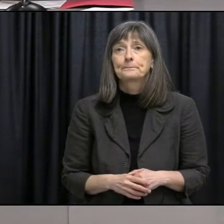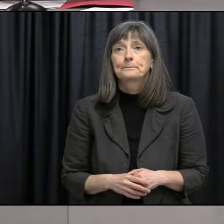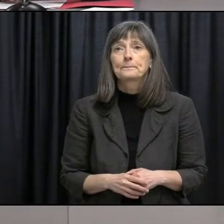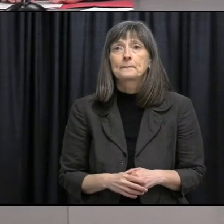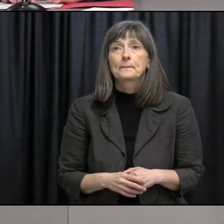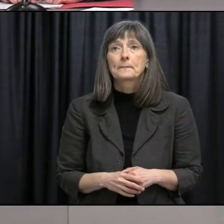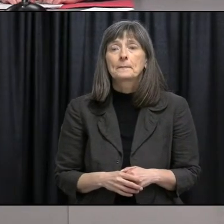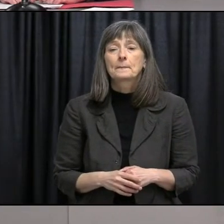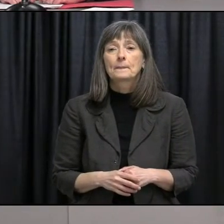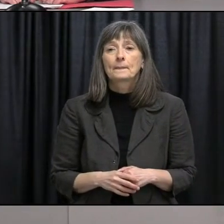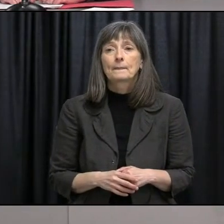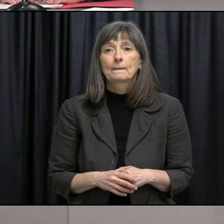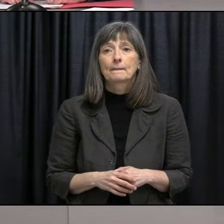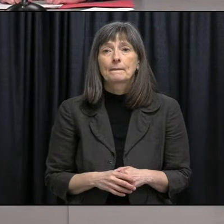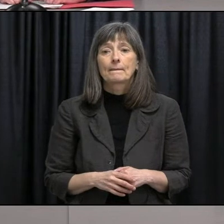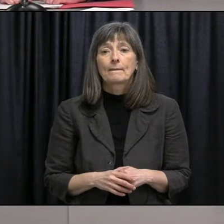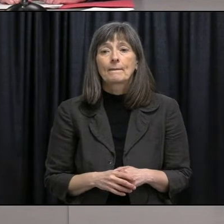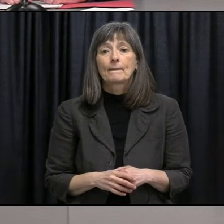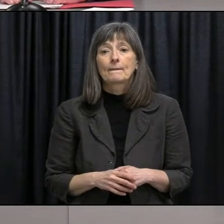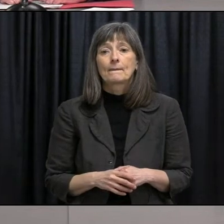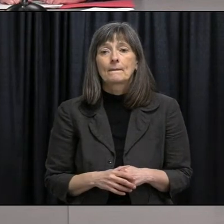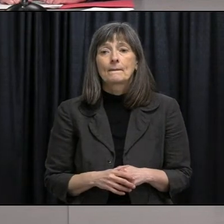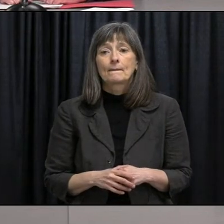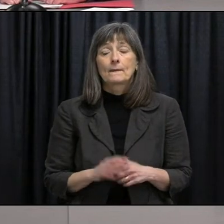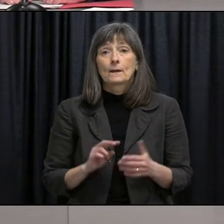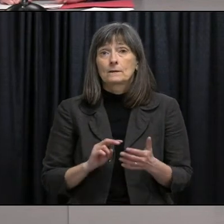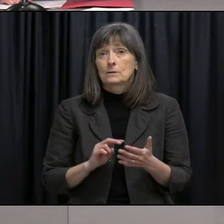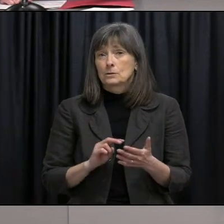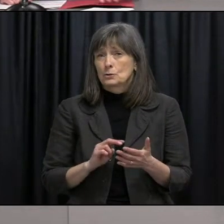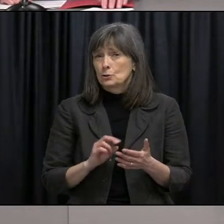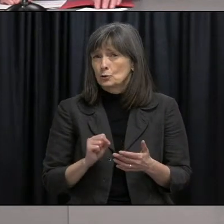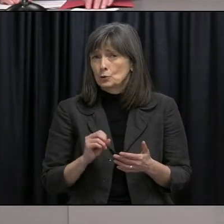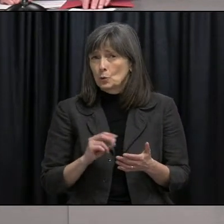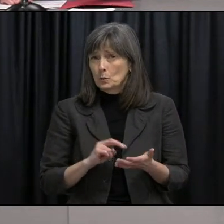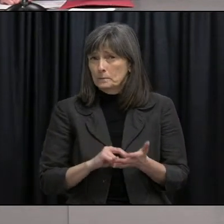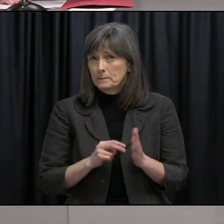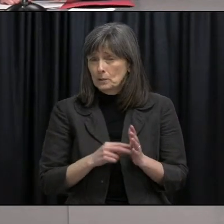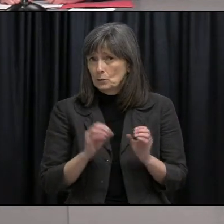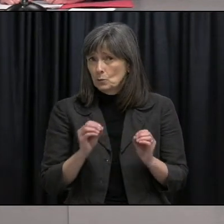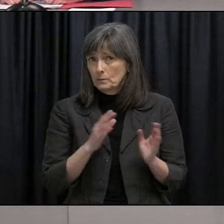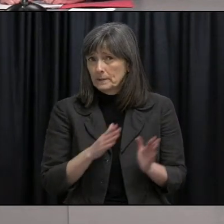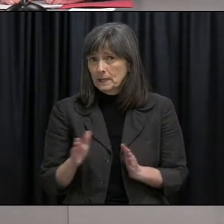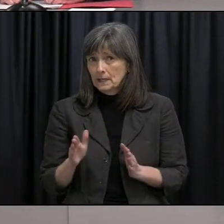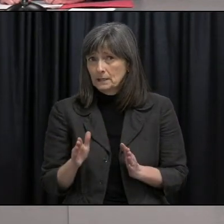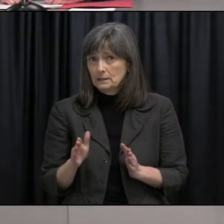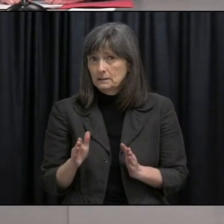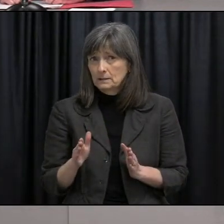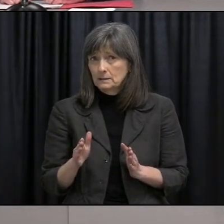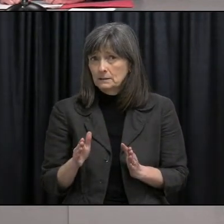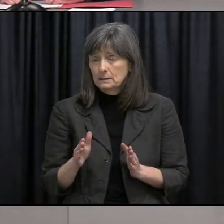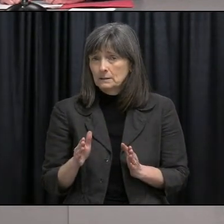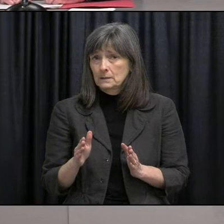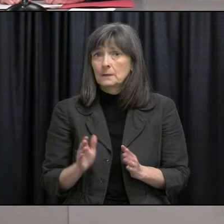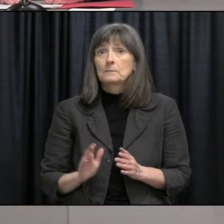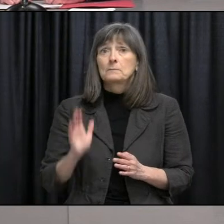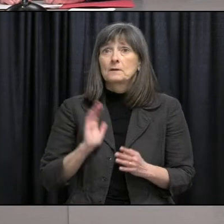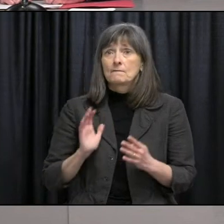And so there is no plan. The original recommended interval for AstraZeneca is